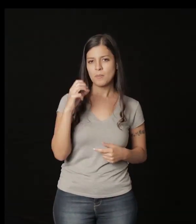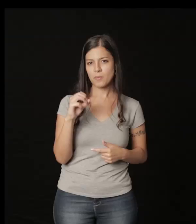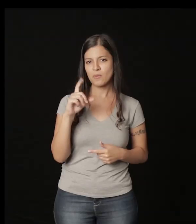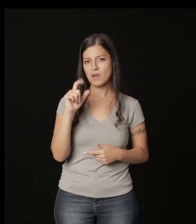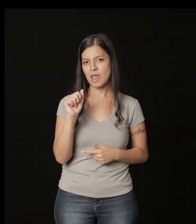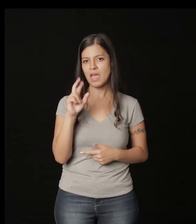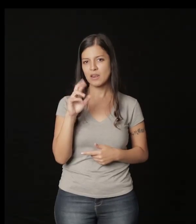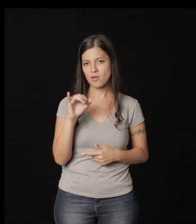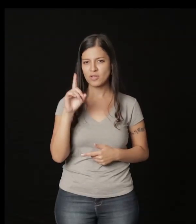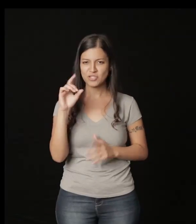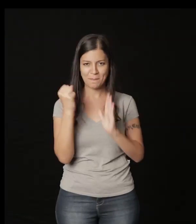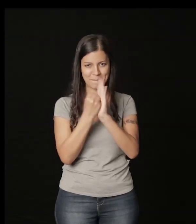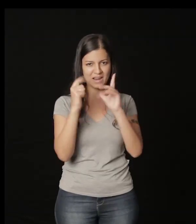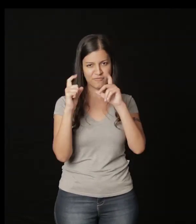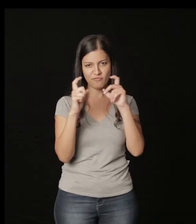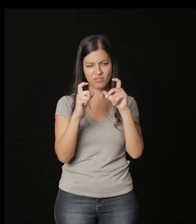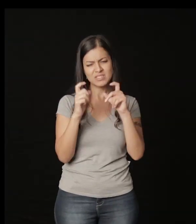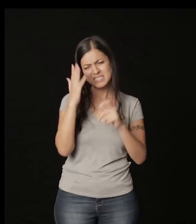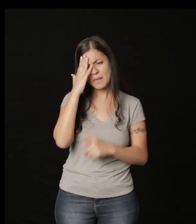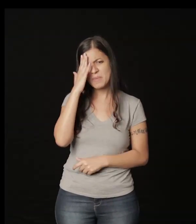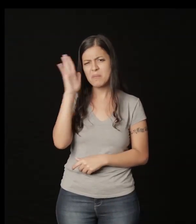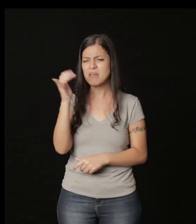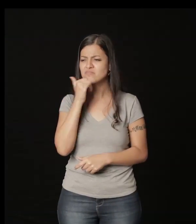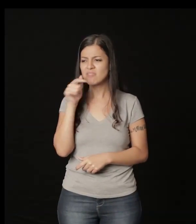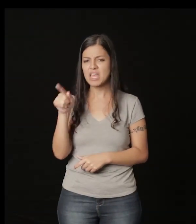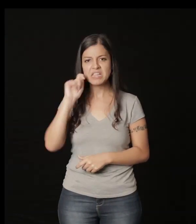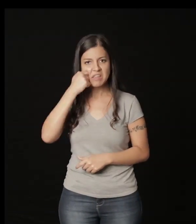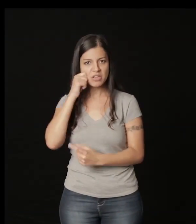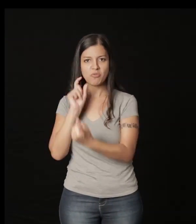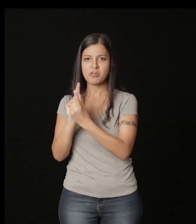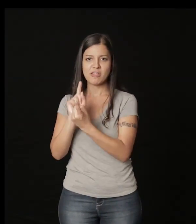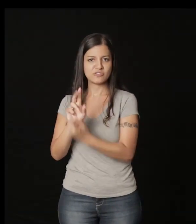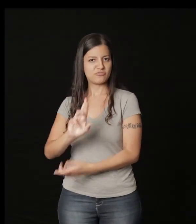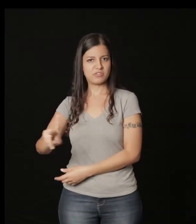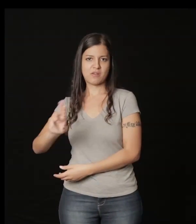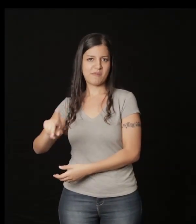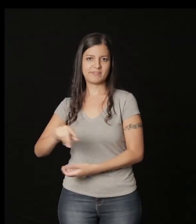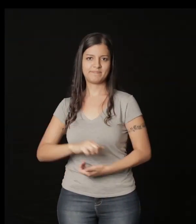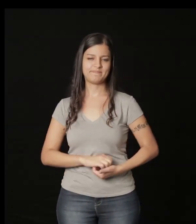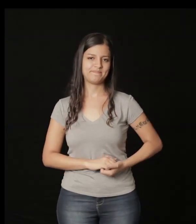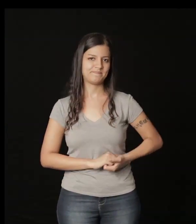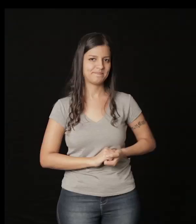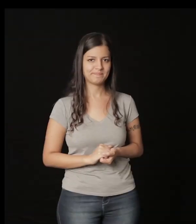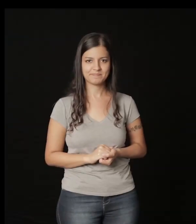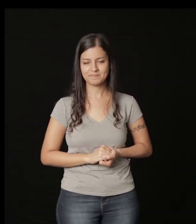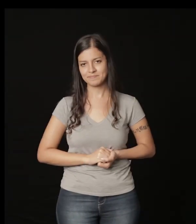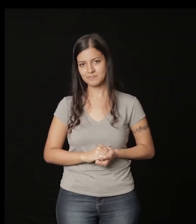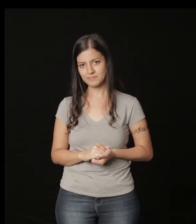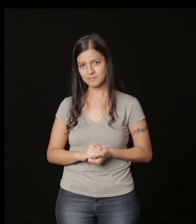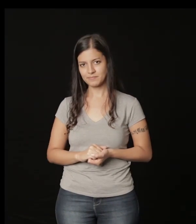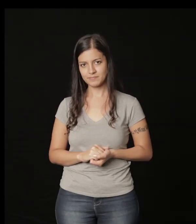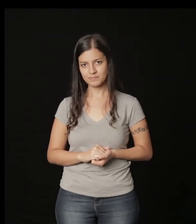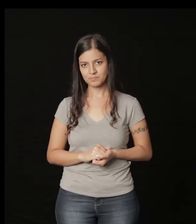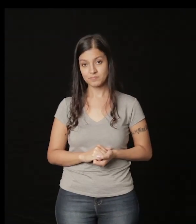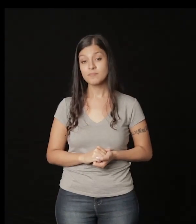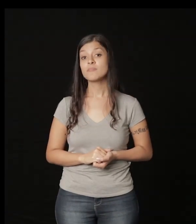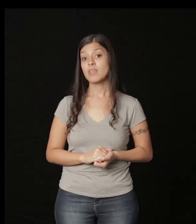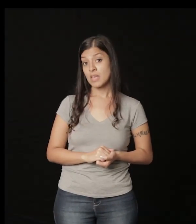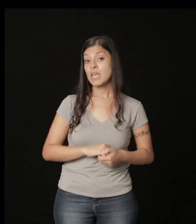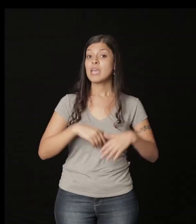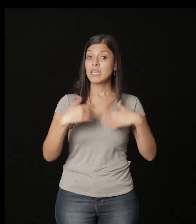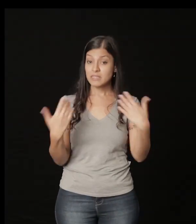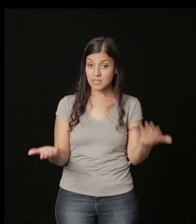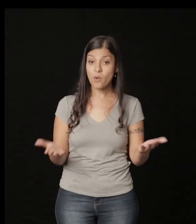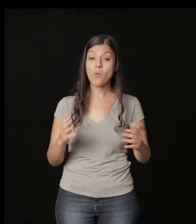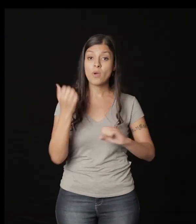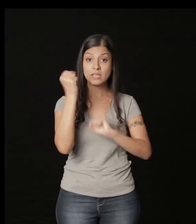Polaroid knew about this, but they didn't care, because black people were not their customers. It was only the